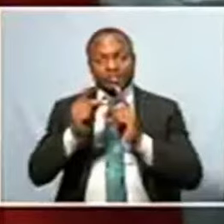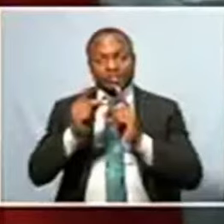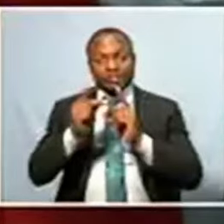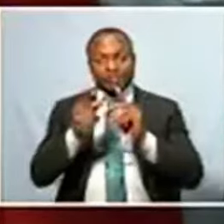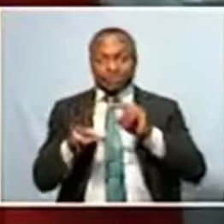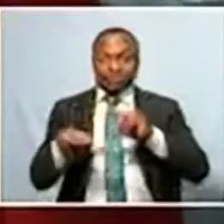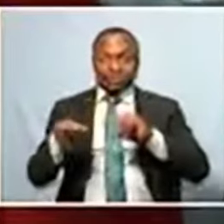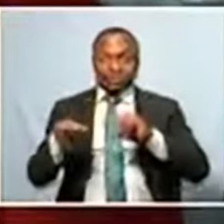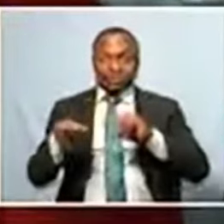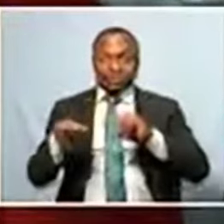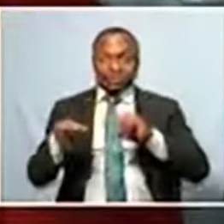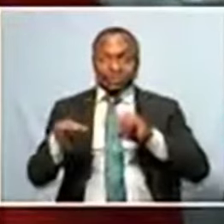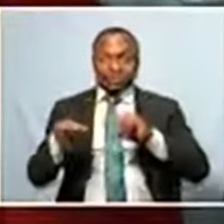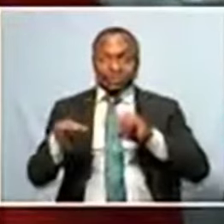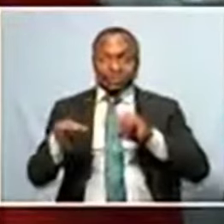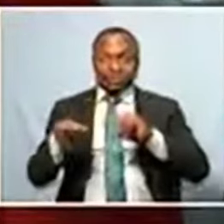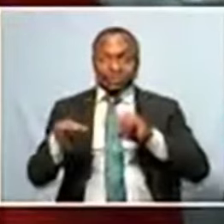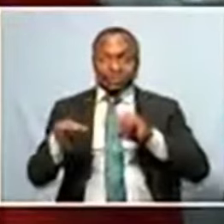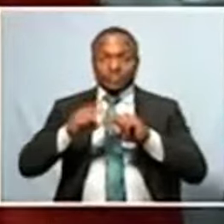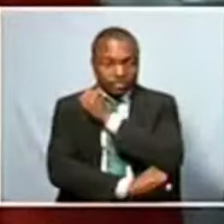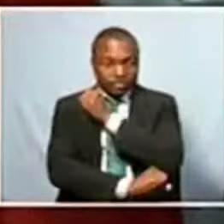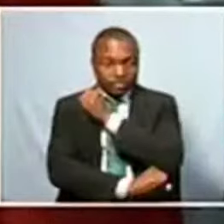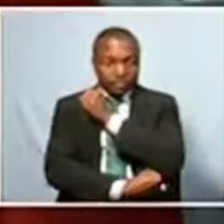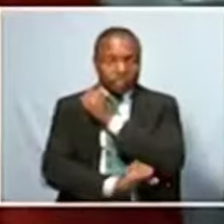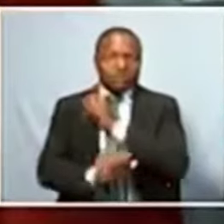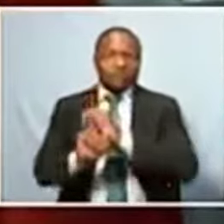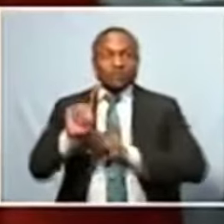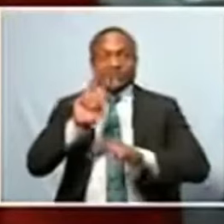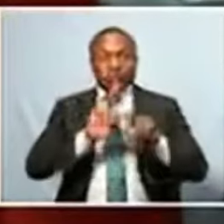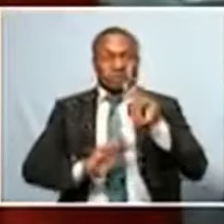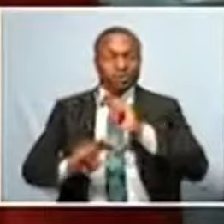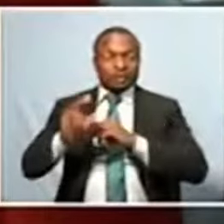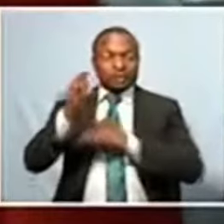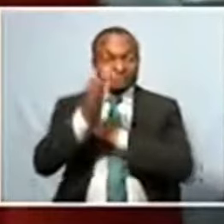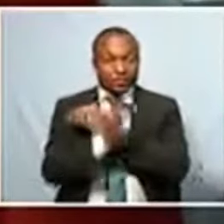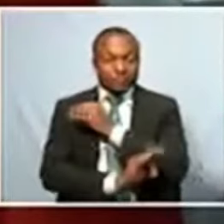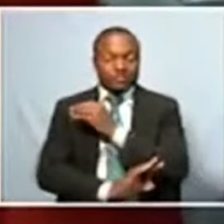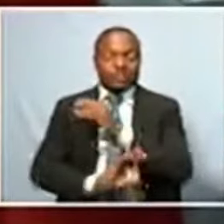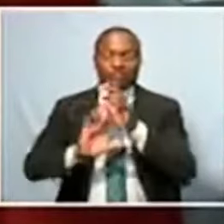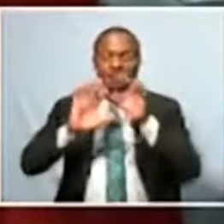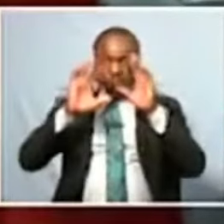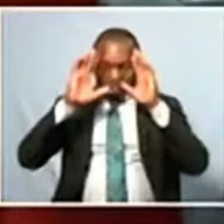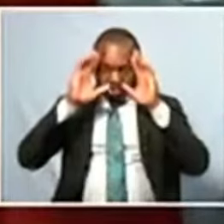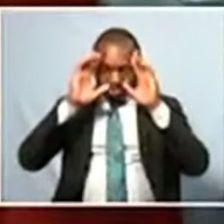in the number of by foreign heads and dignitaries